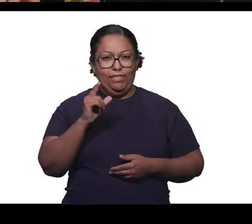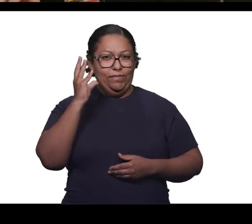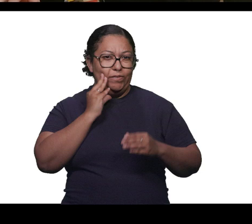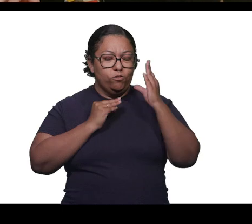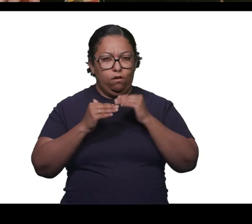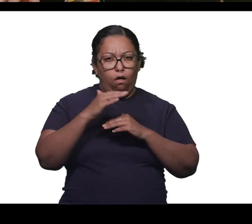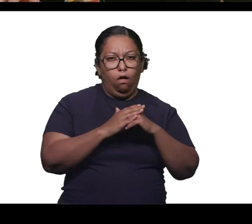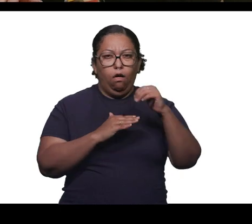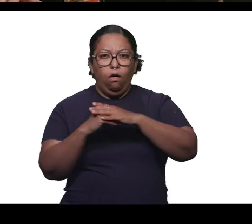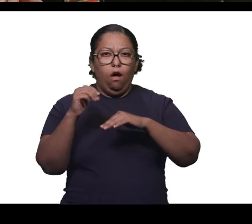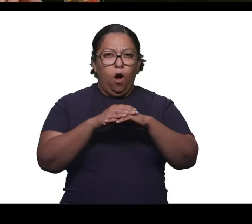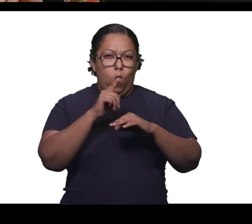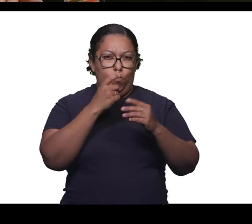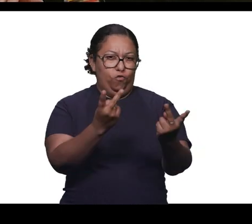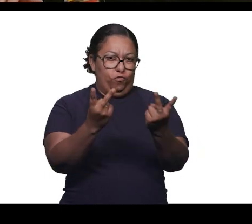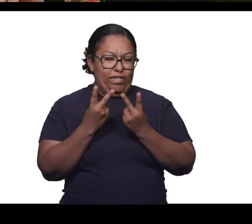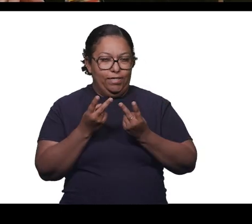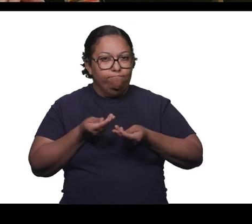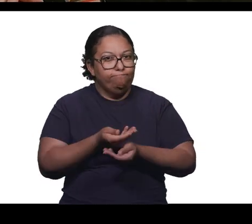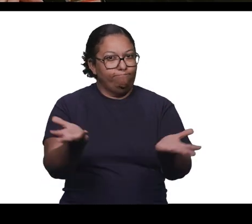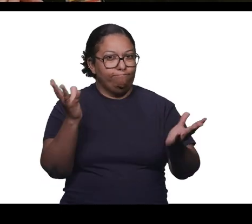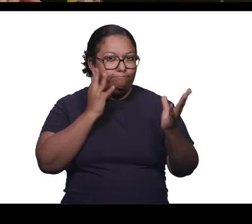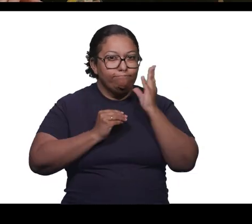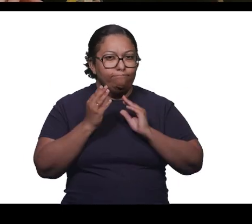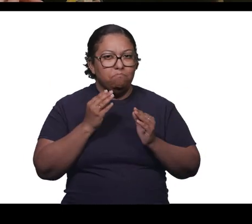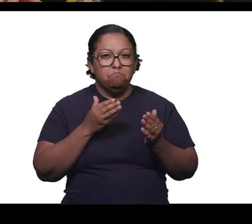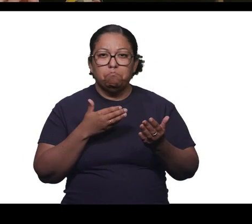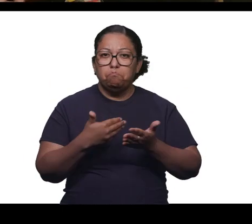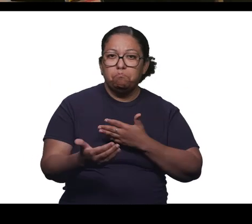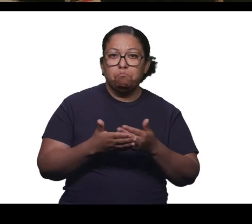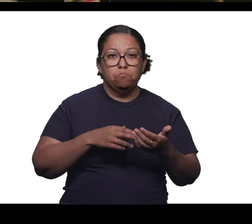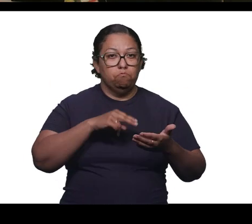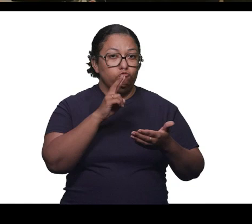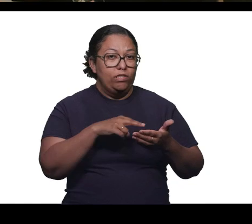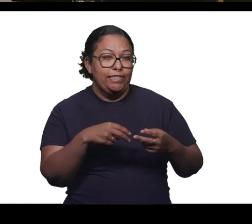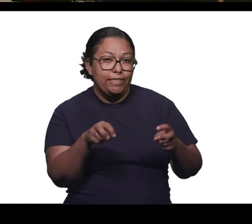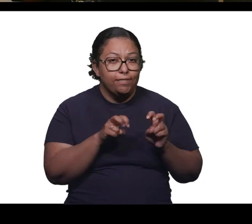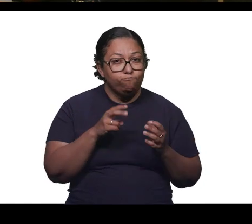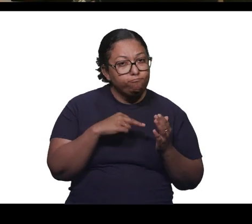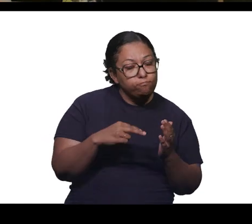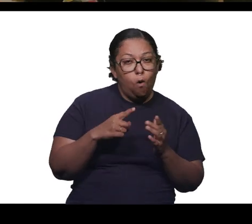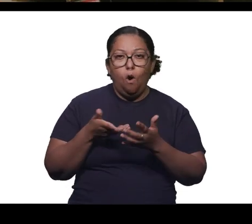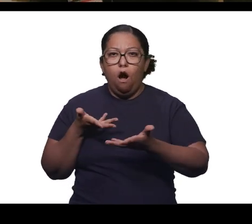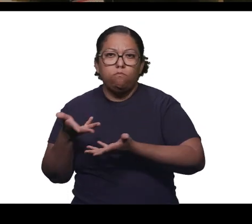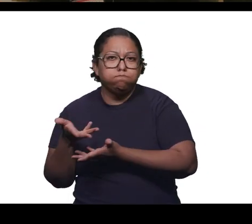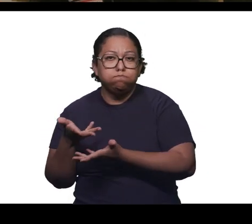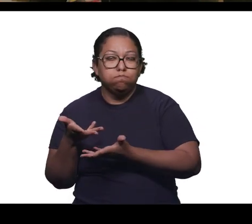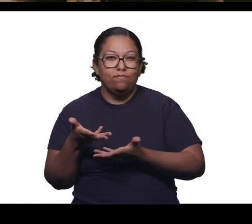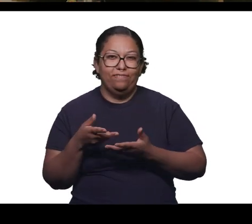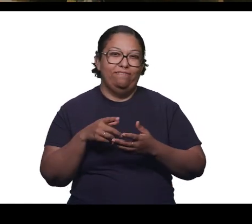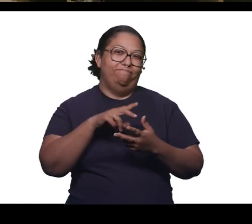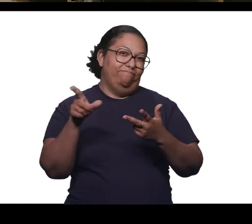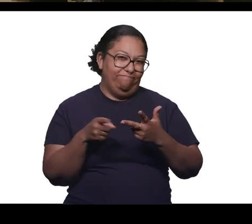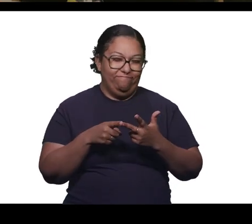museum, whether it's a reading nook or different interactives. And then, of course, we have our library. And before the